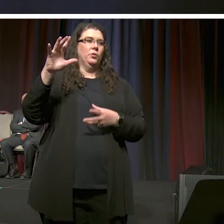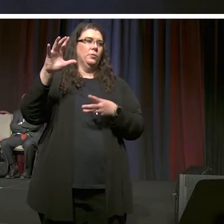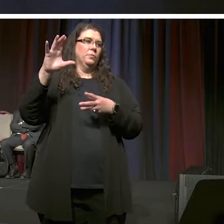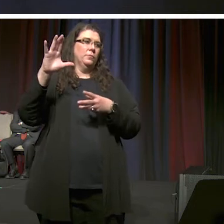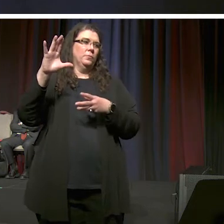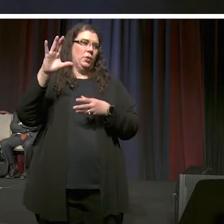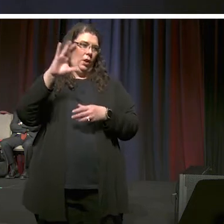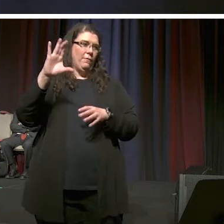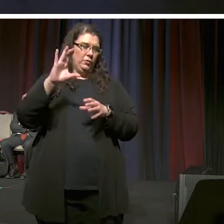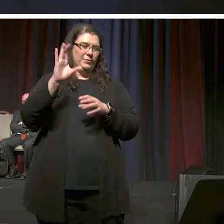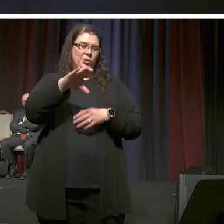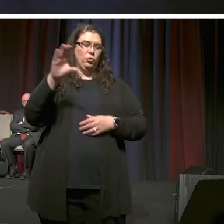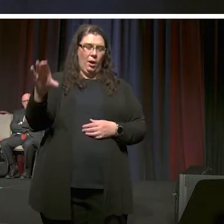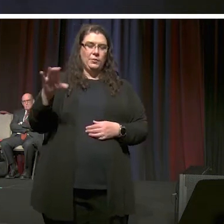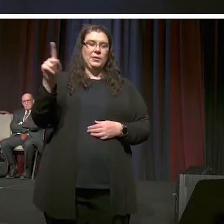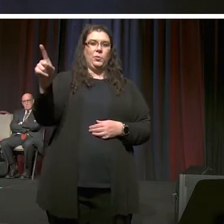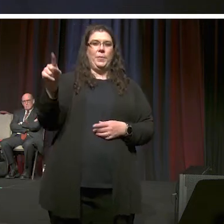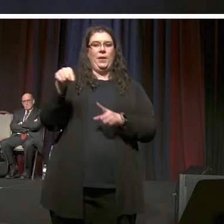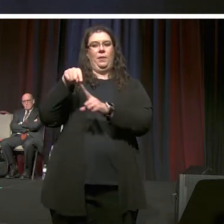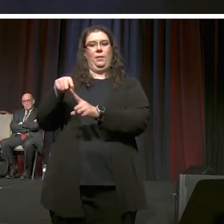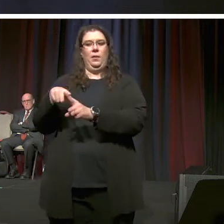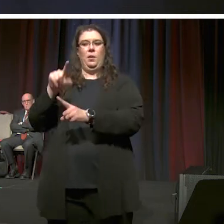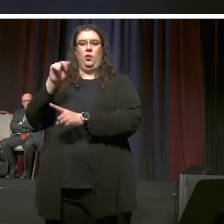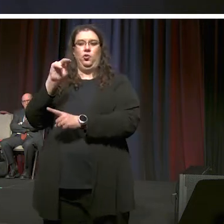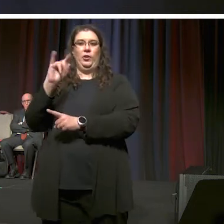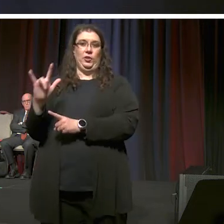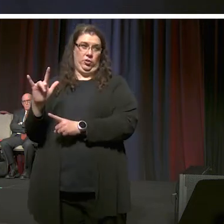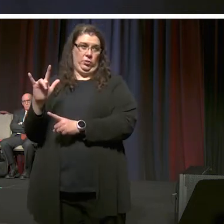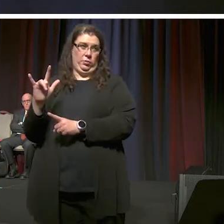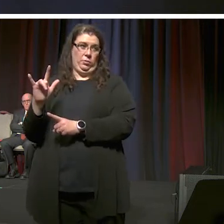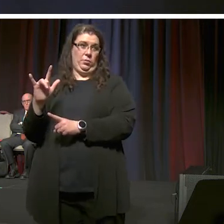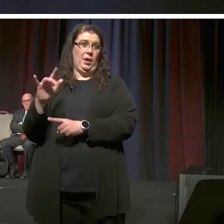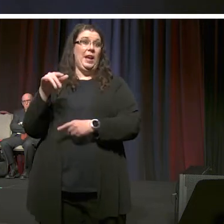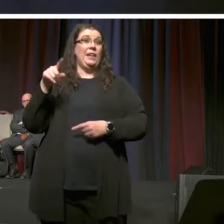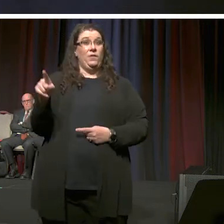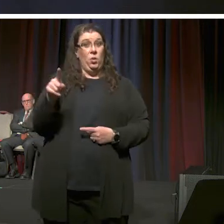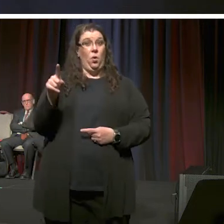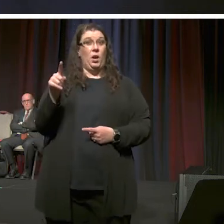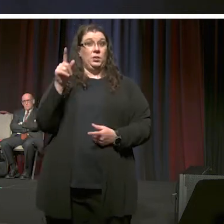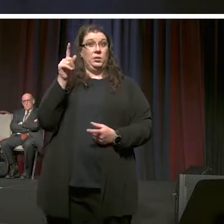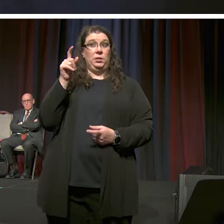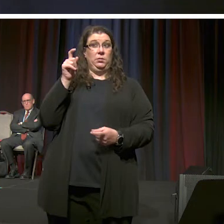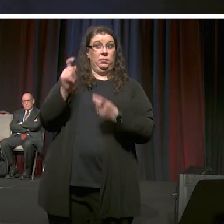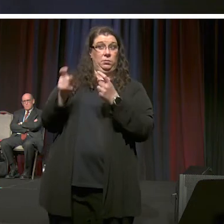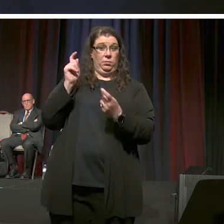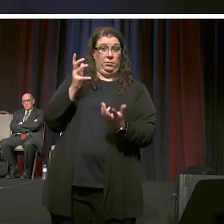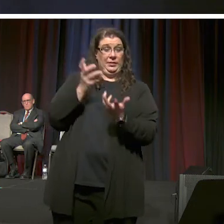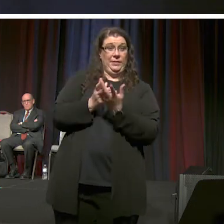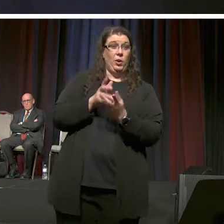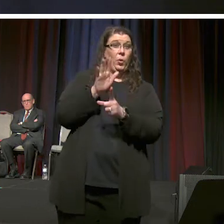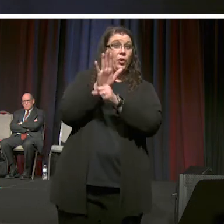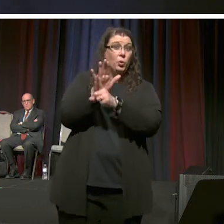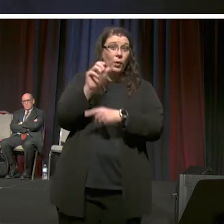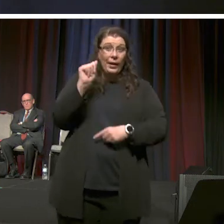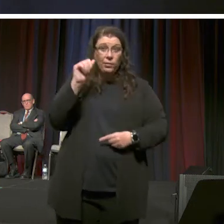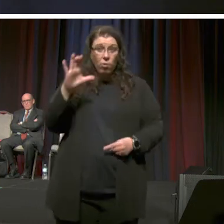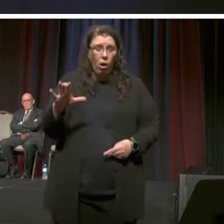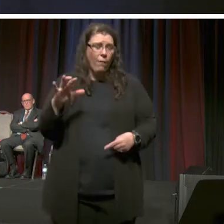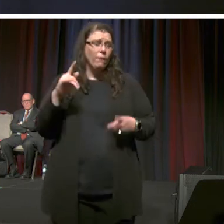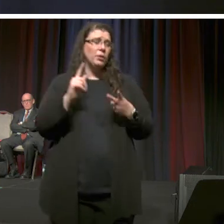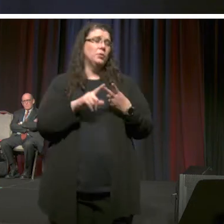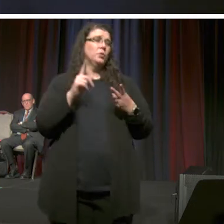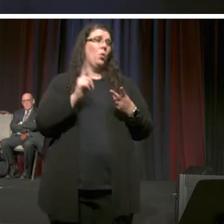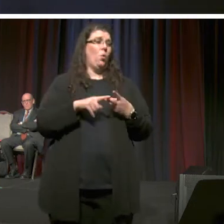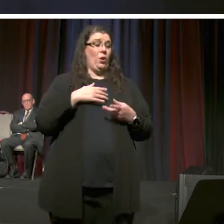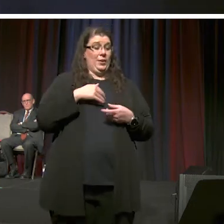traditionalist branch. And if you want to realign, whether as an annual conference or as